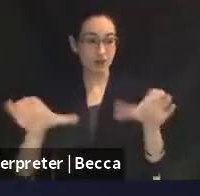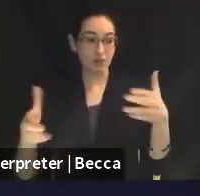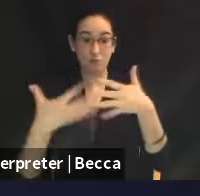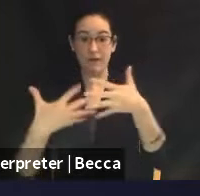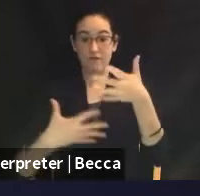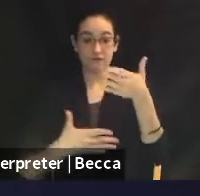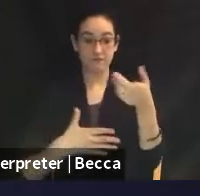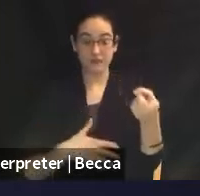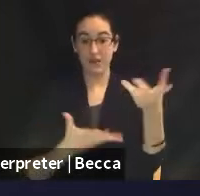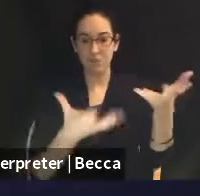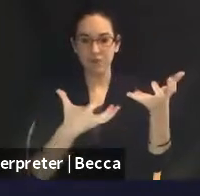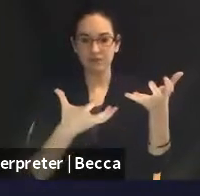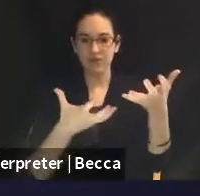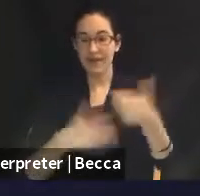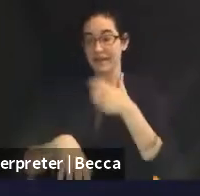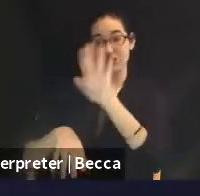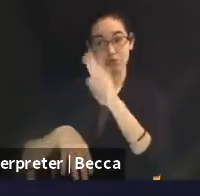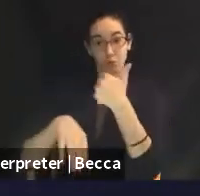it's your fault it didn't work out.